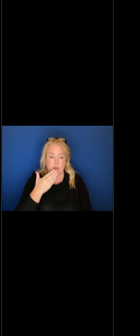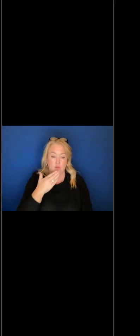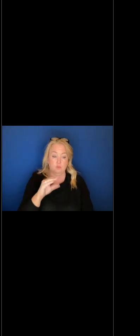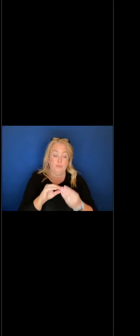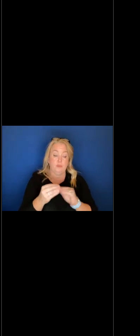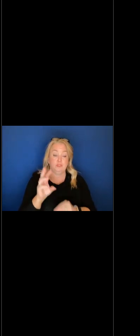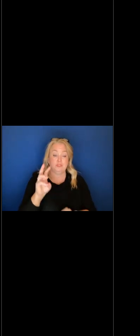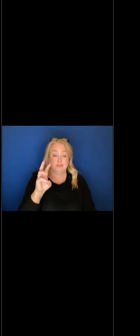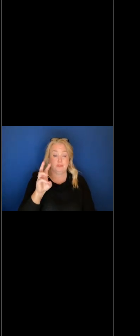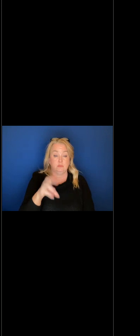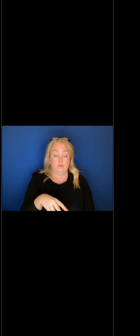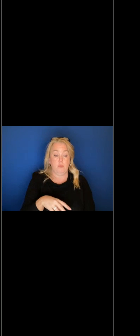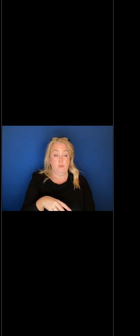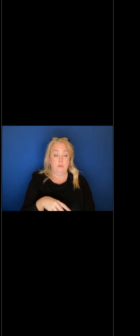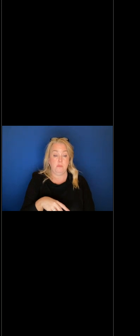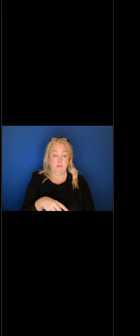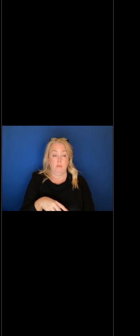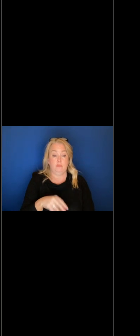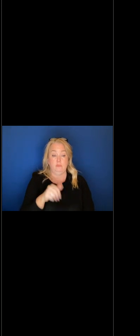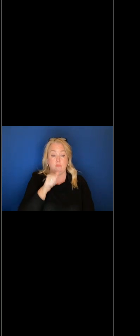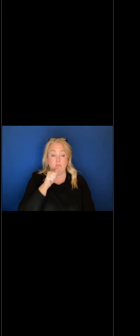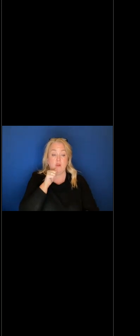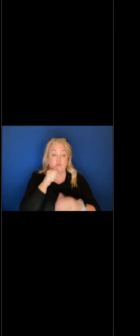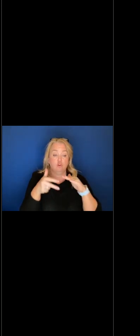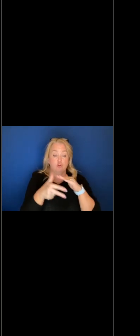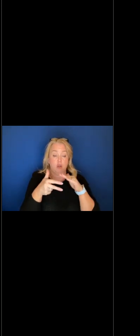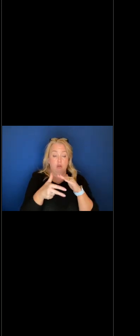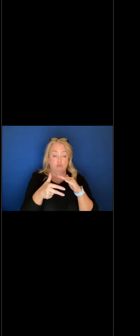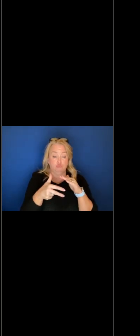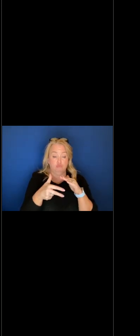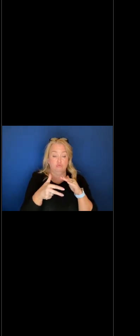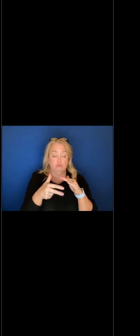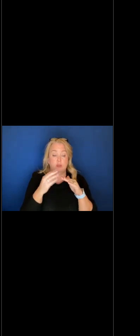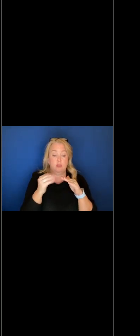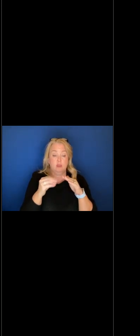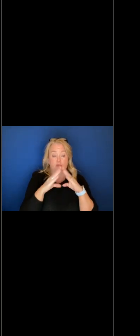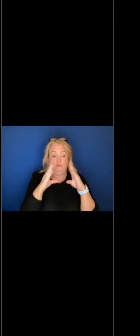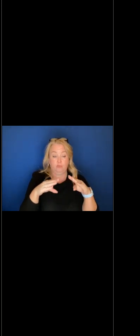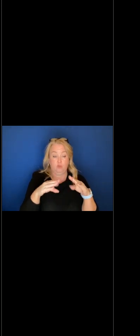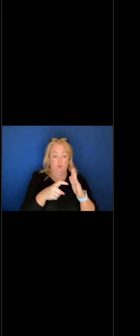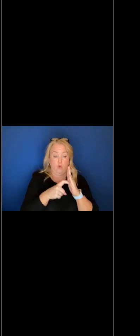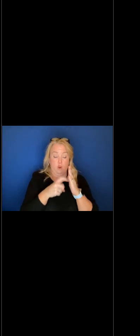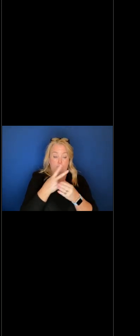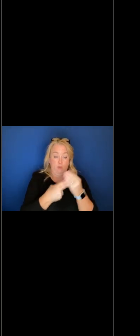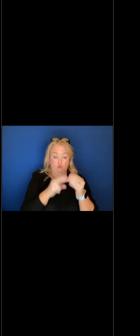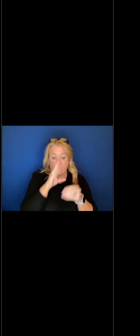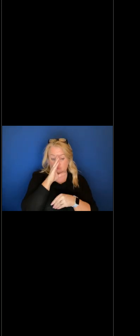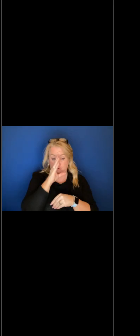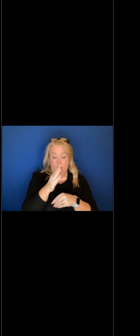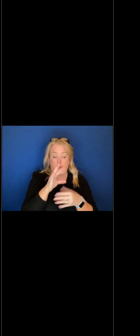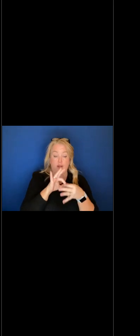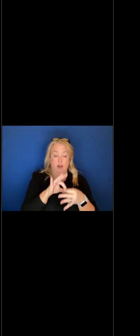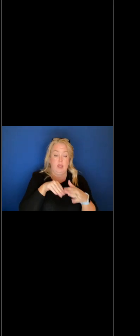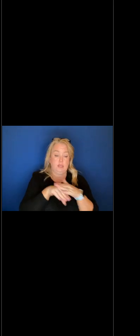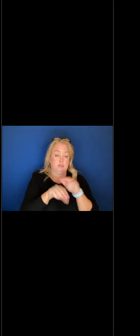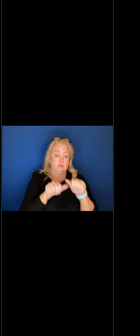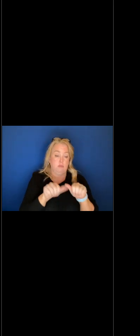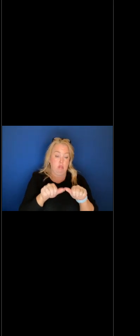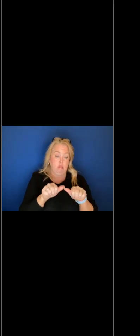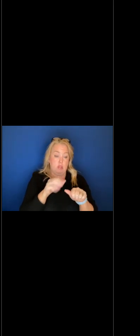check 6. A private garage and attached dwelling unit require both a directly connecting accessible